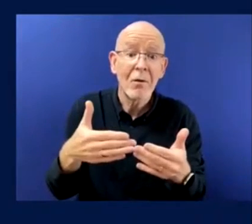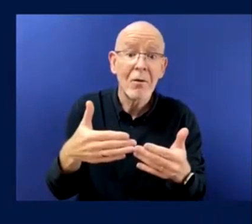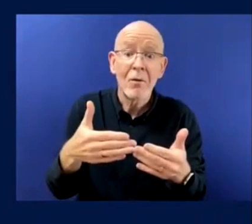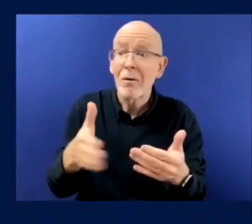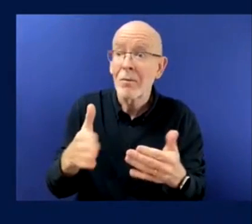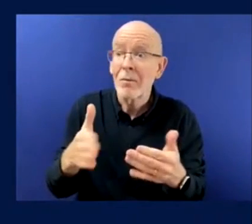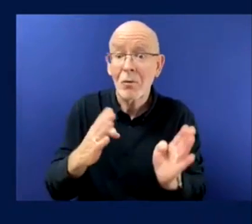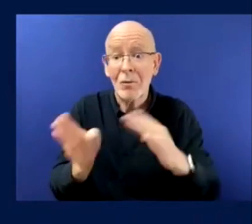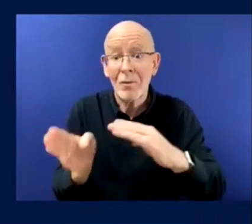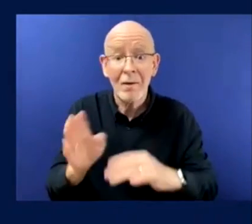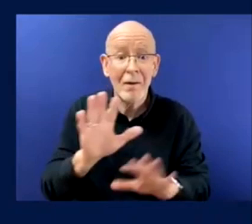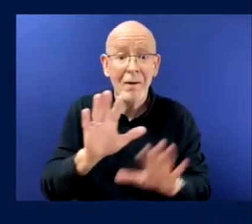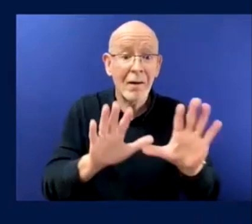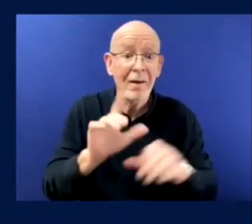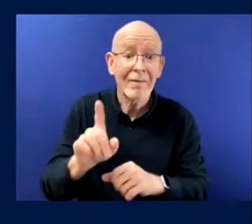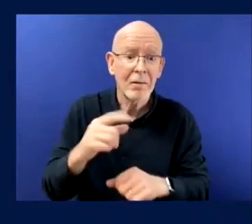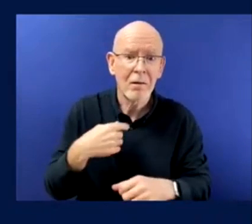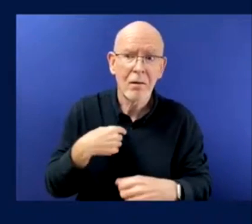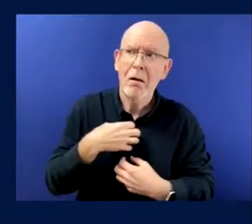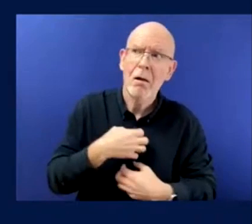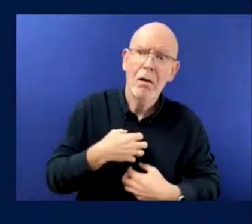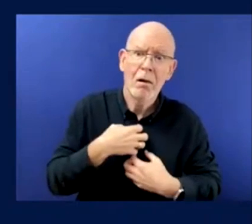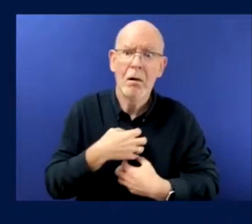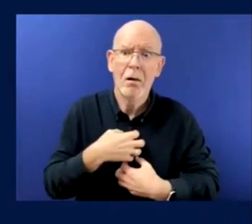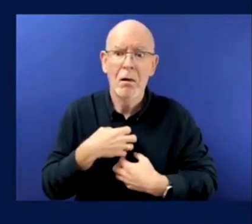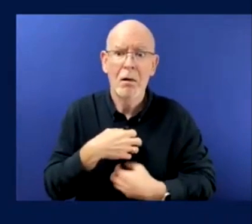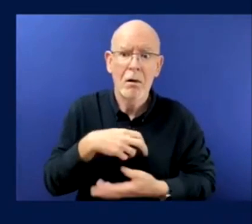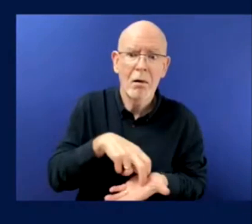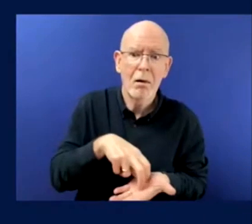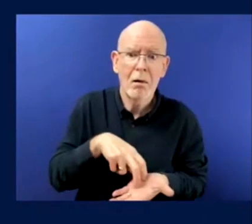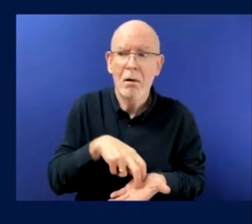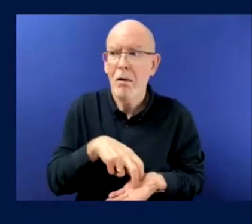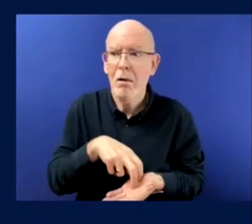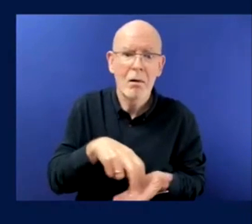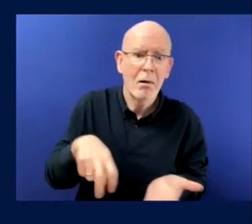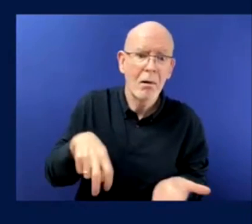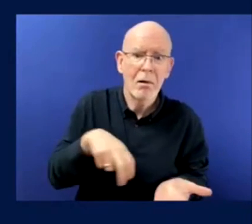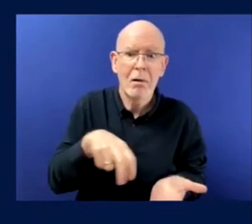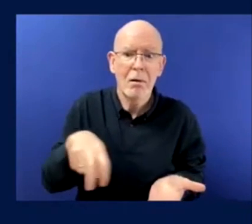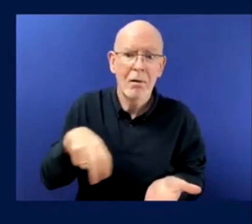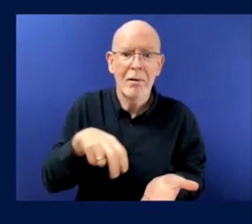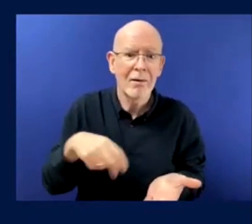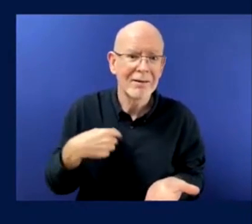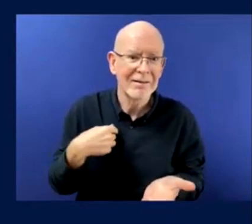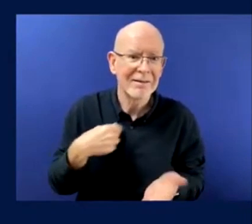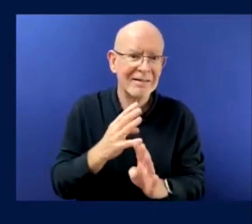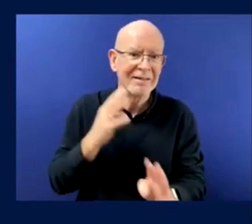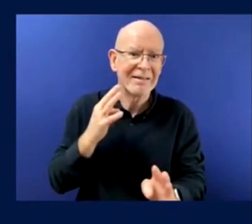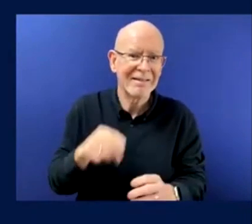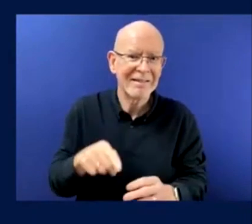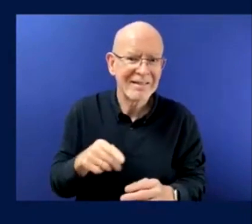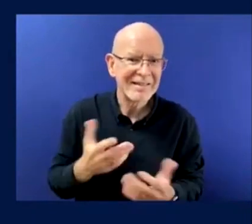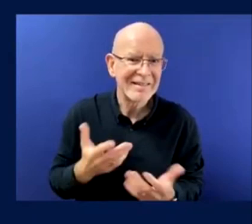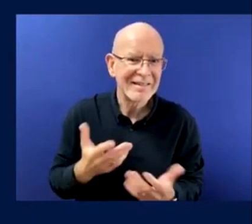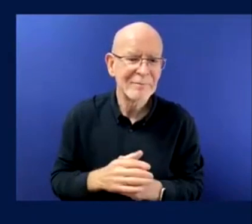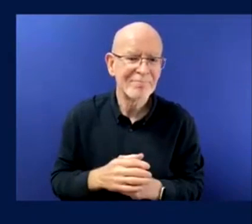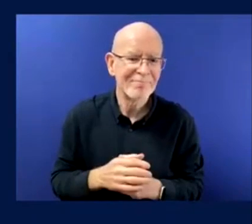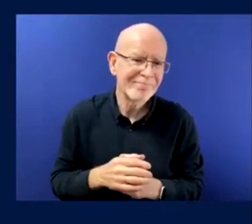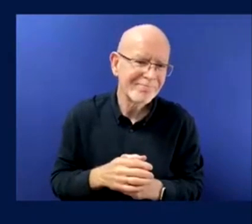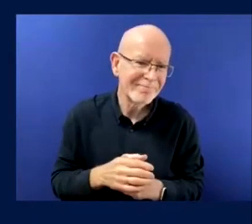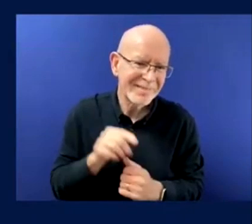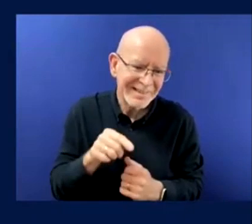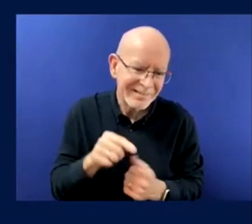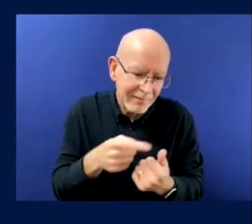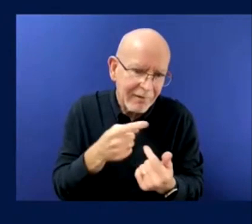say they're opening at 10, they have to open. It does make me nervous, if I'm going somewhere new, not knowing things, but I tend not